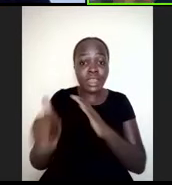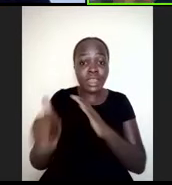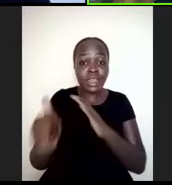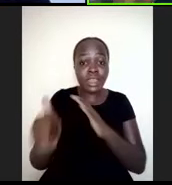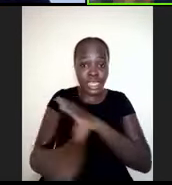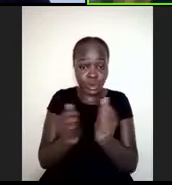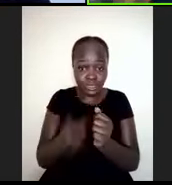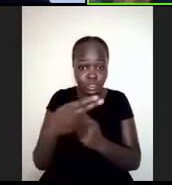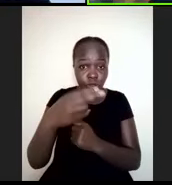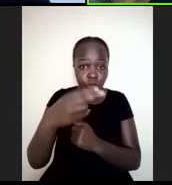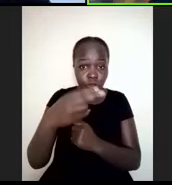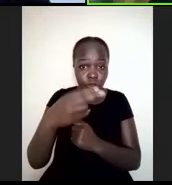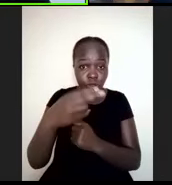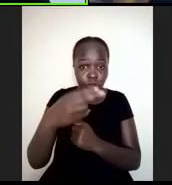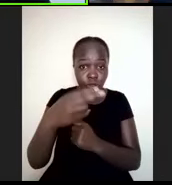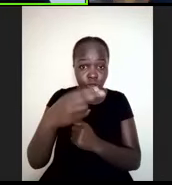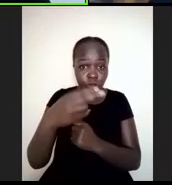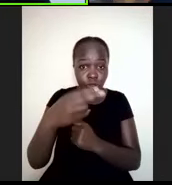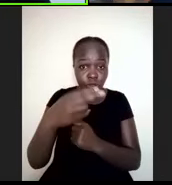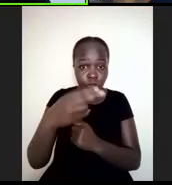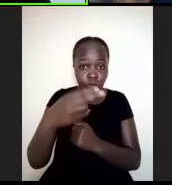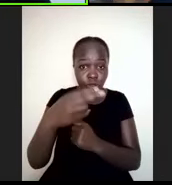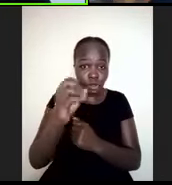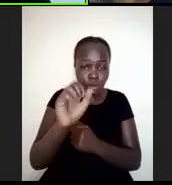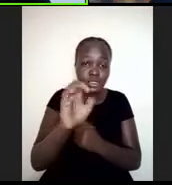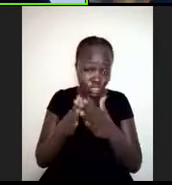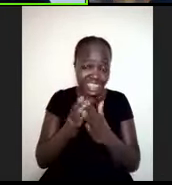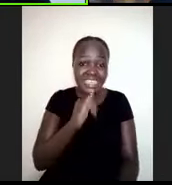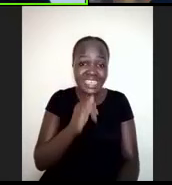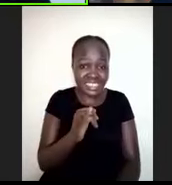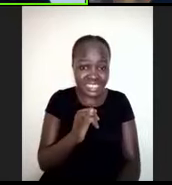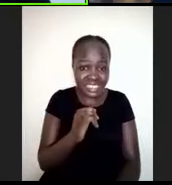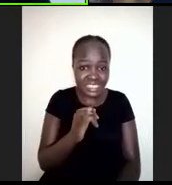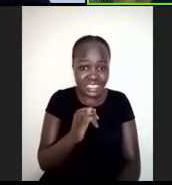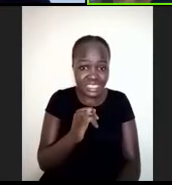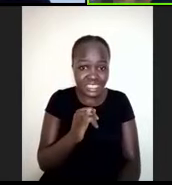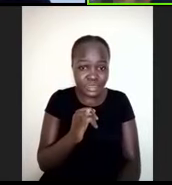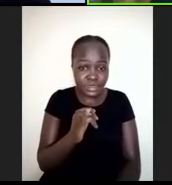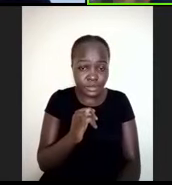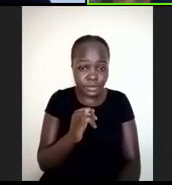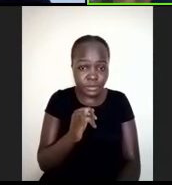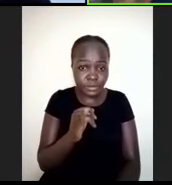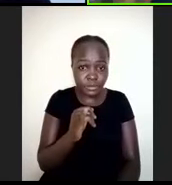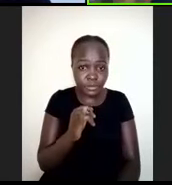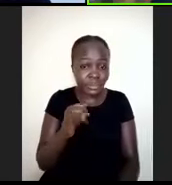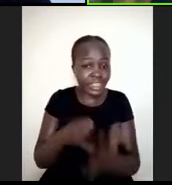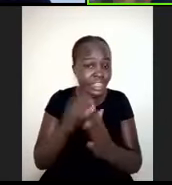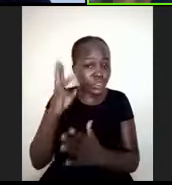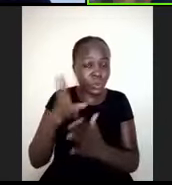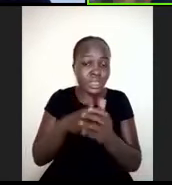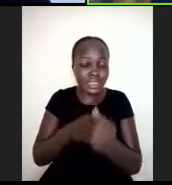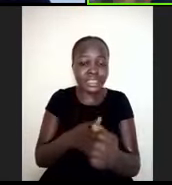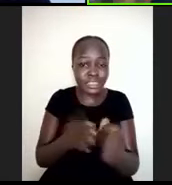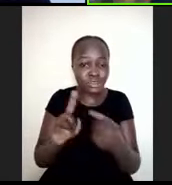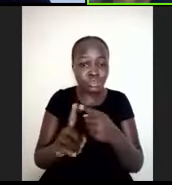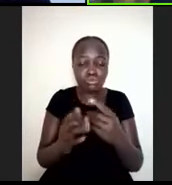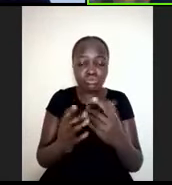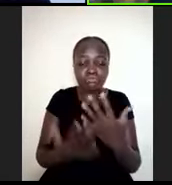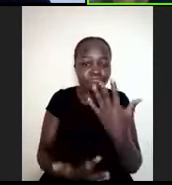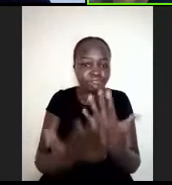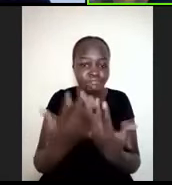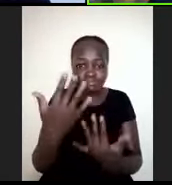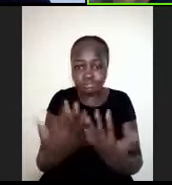homosexuality is definitely it would lead to hellfire. It would lead